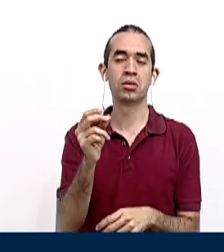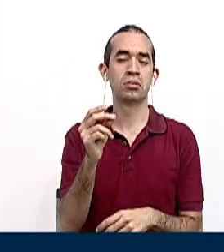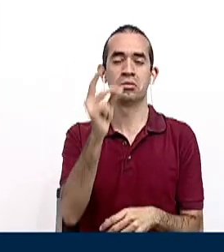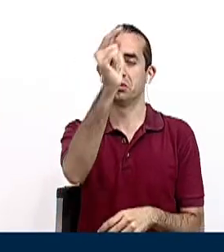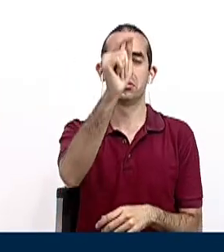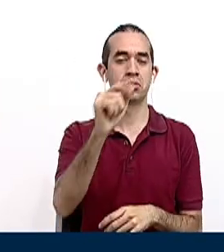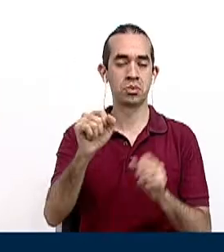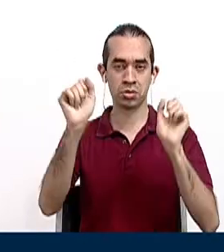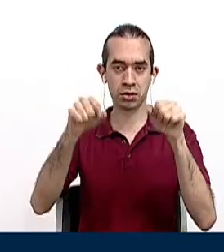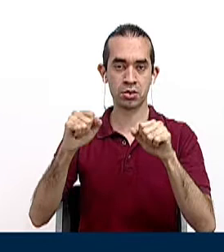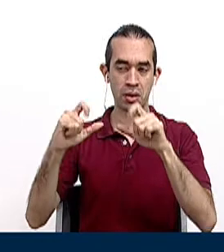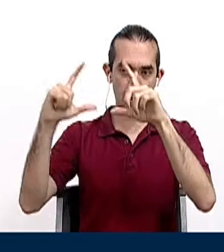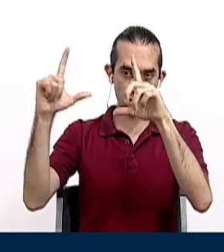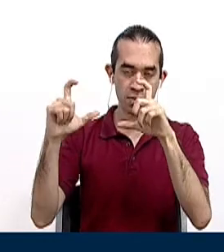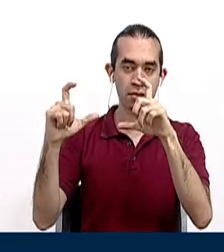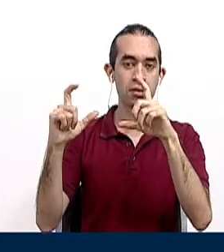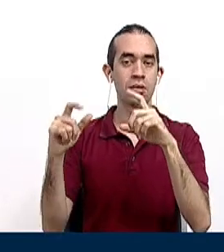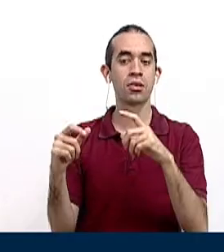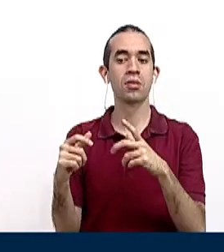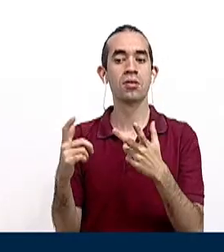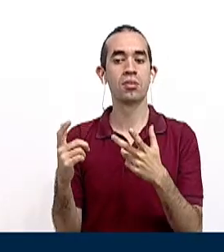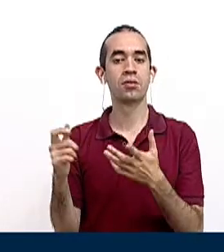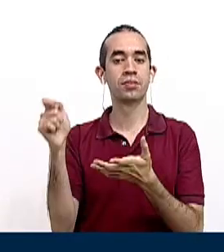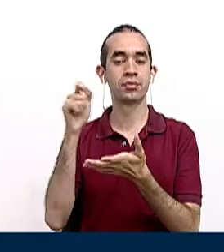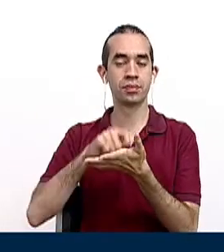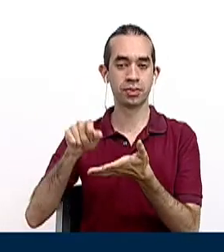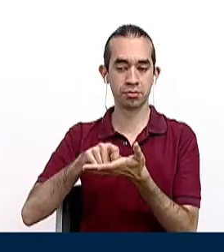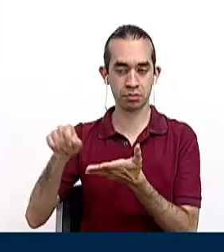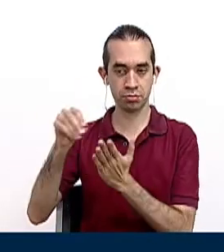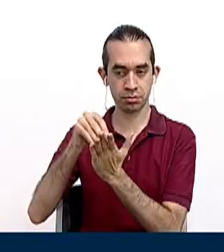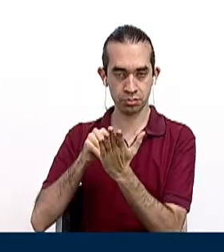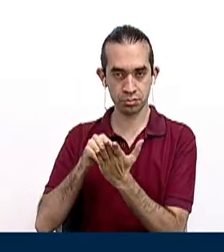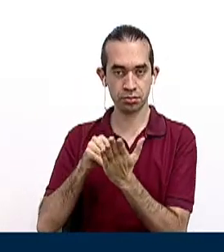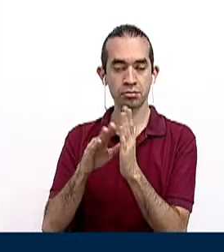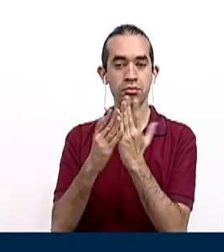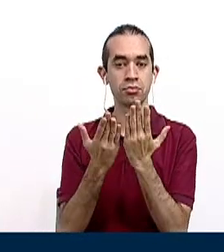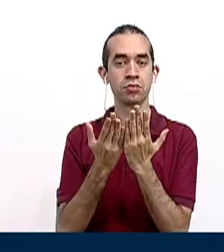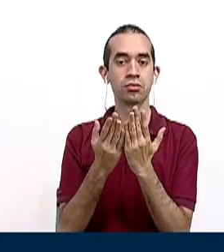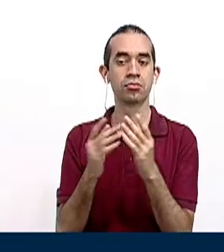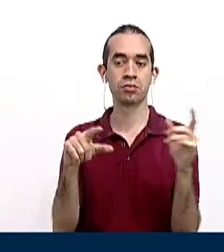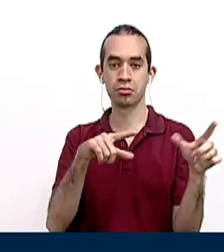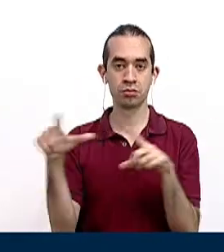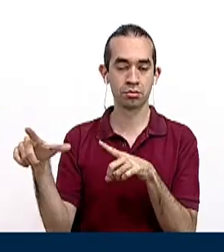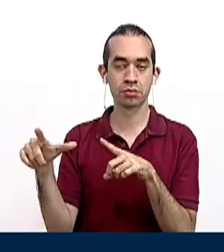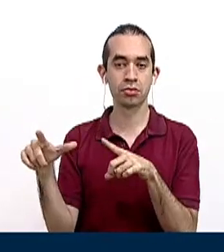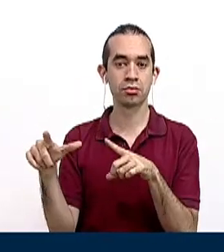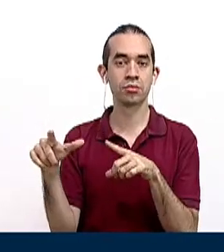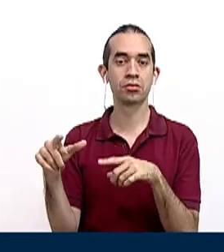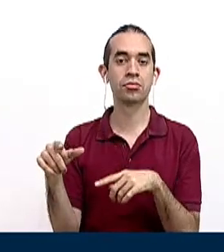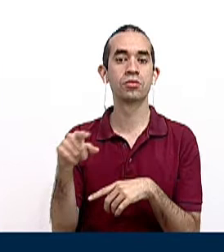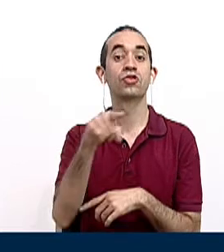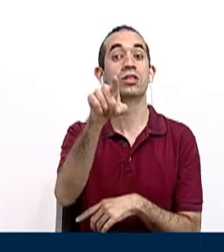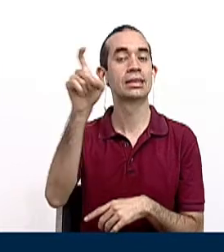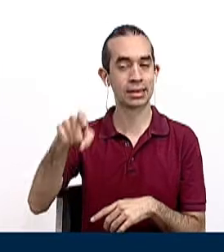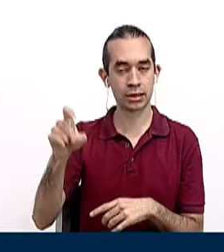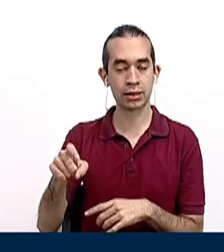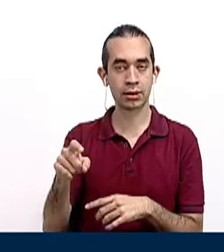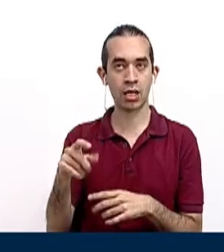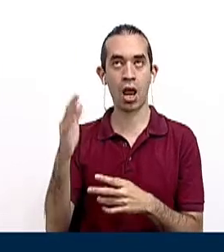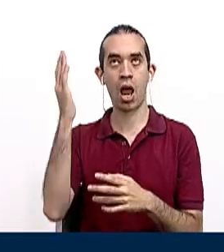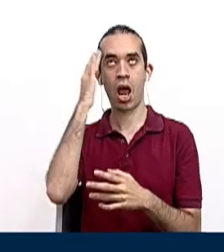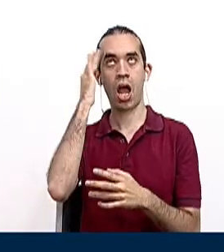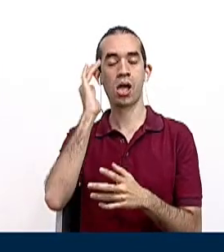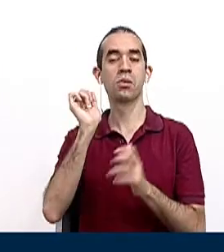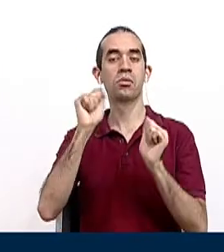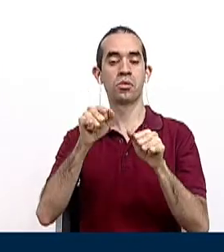so you can actually take a picture or write it in your notebooks so you're ready, because you need this in order to be